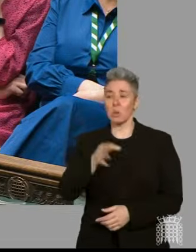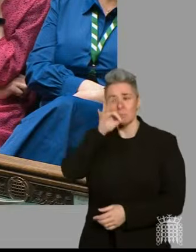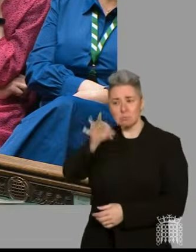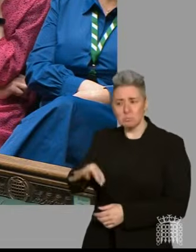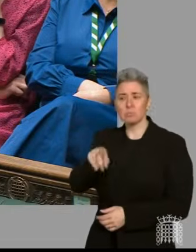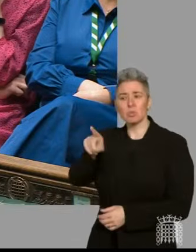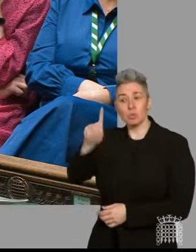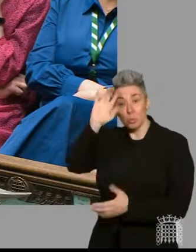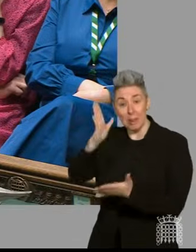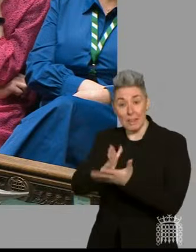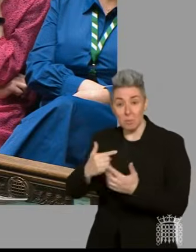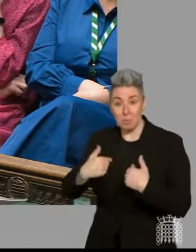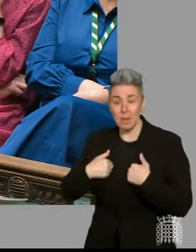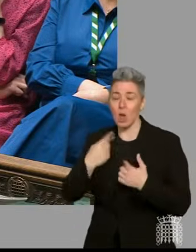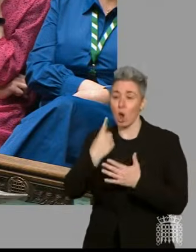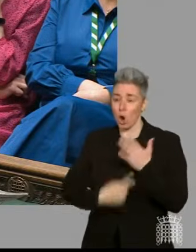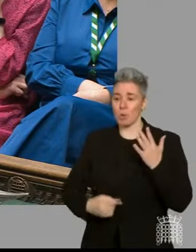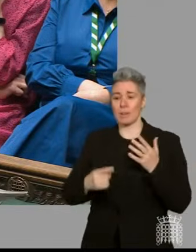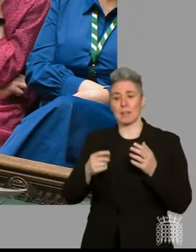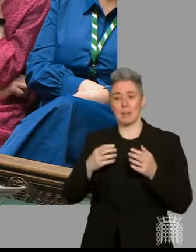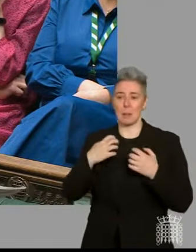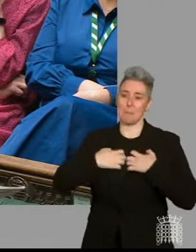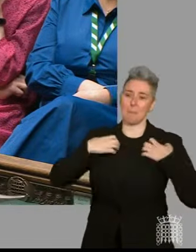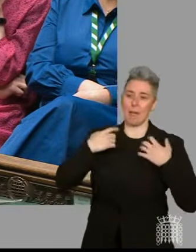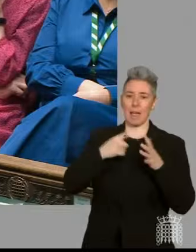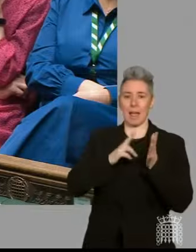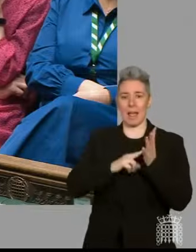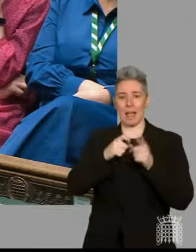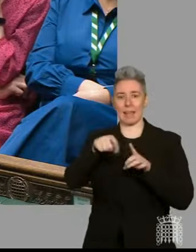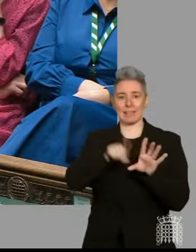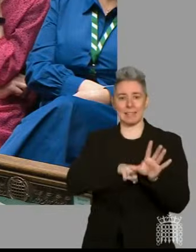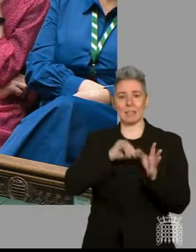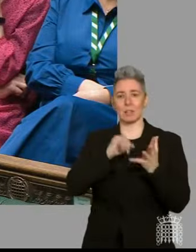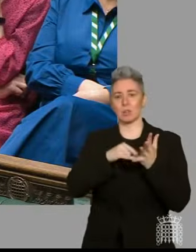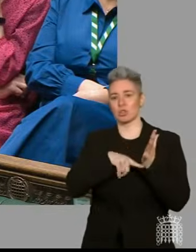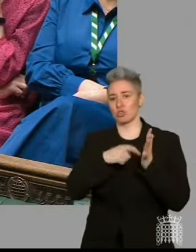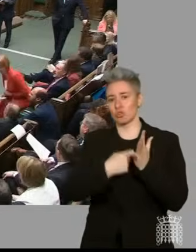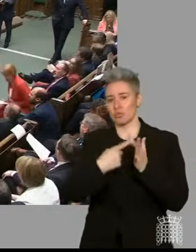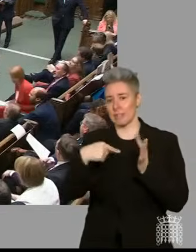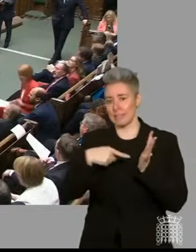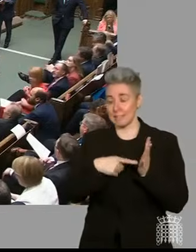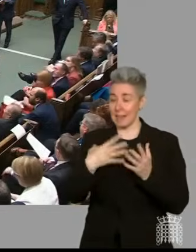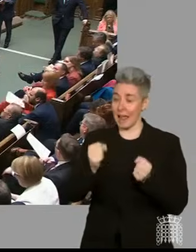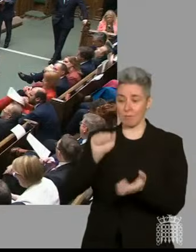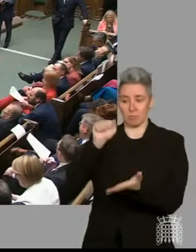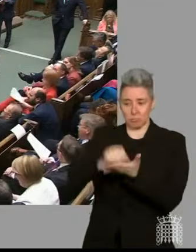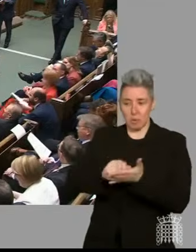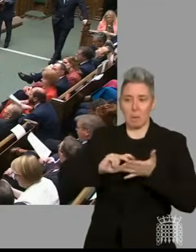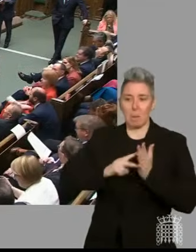has a plan and a track record to be trusted to deliver for the West Midlands?